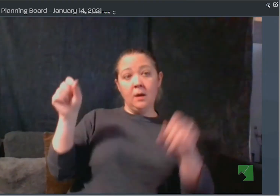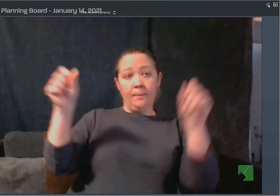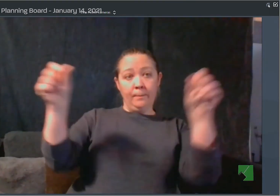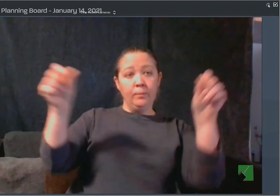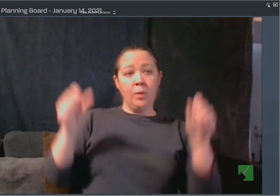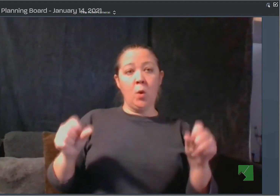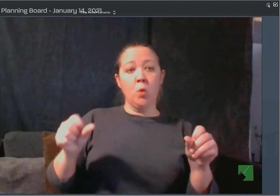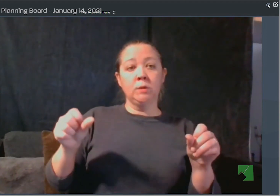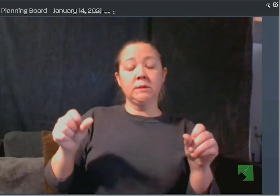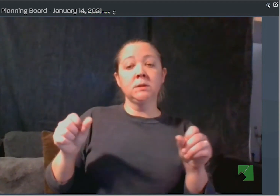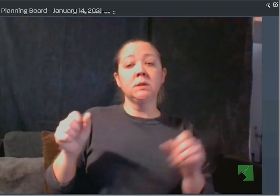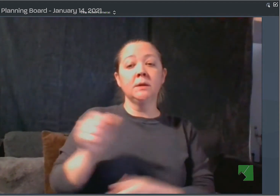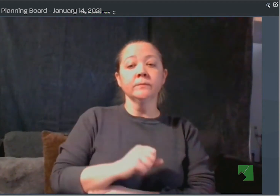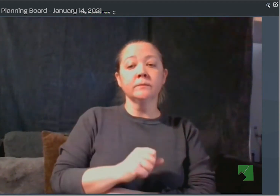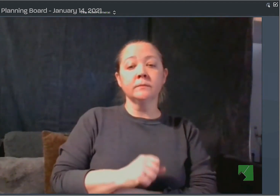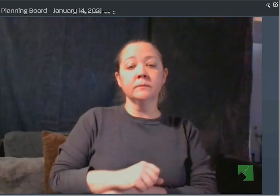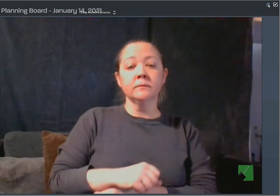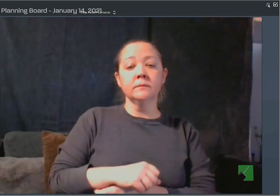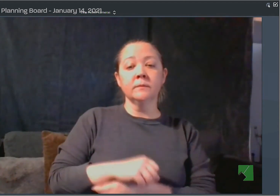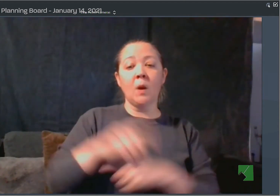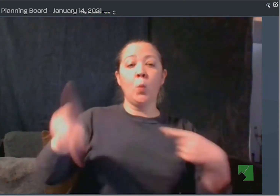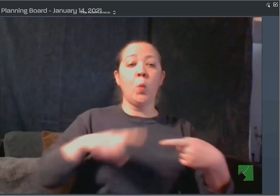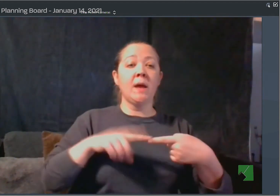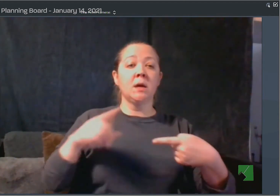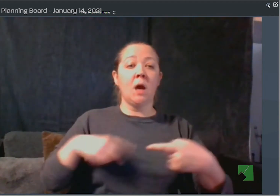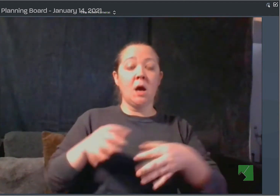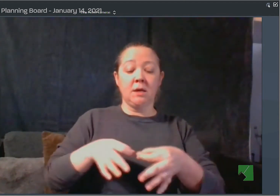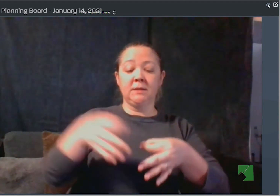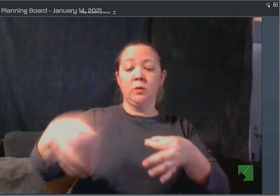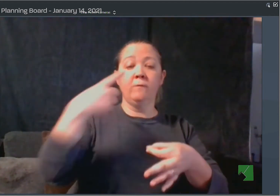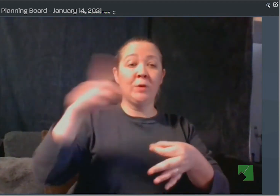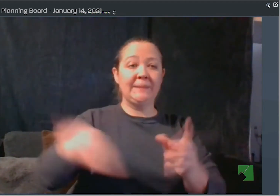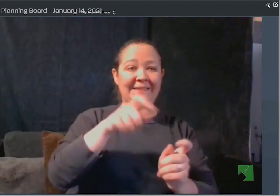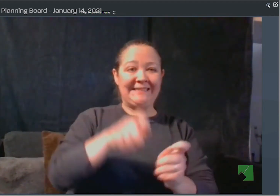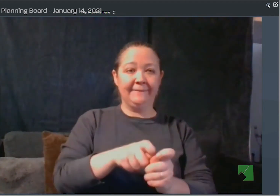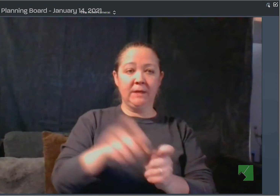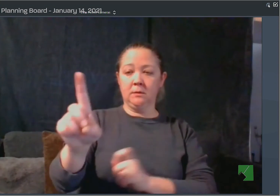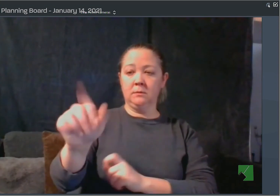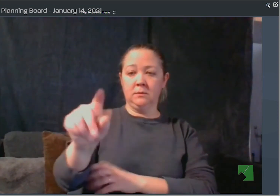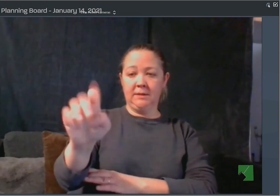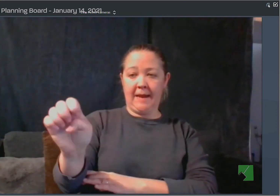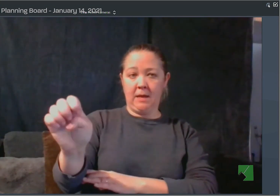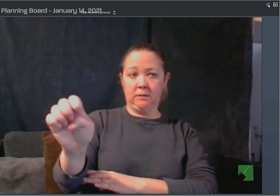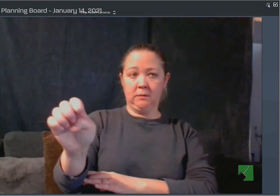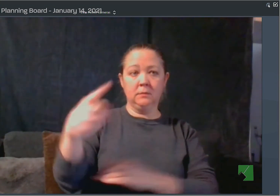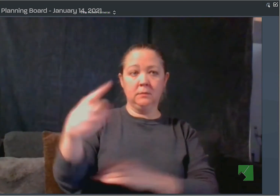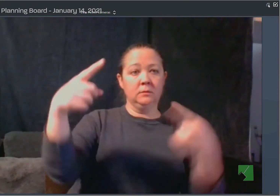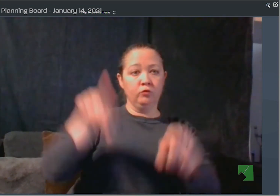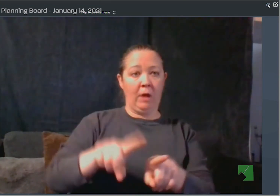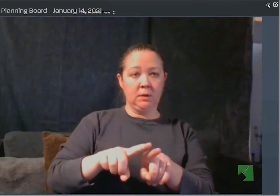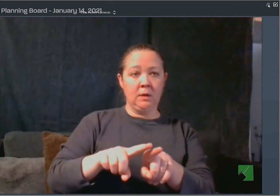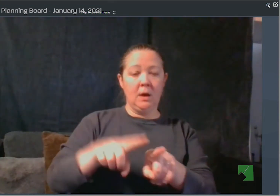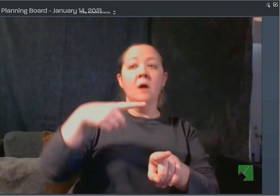when a continuance to a specific date is granted